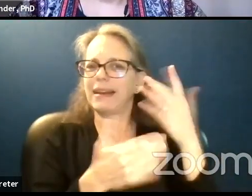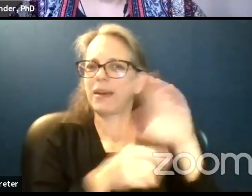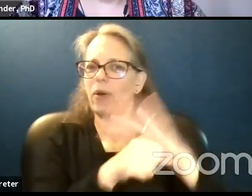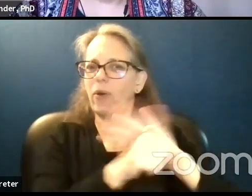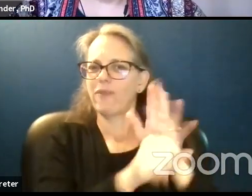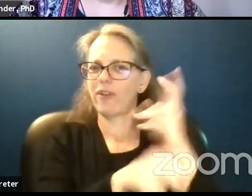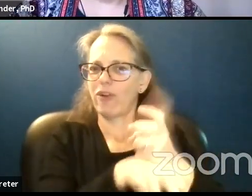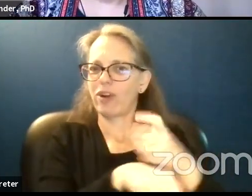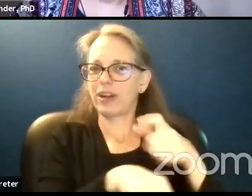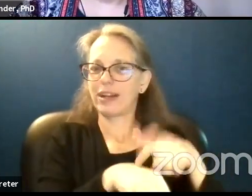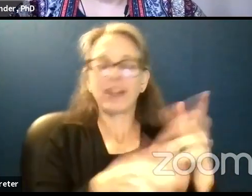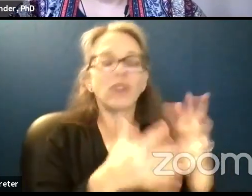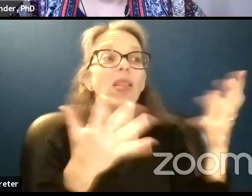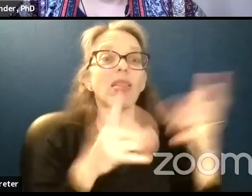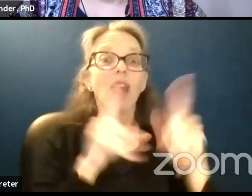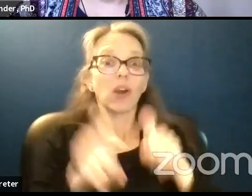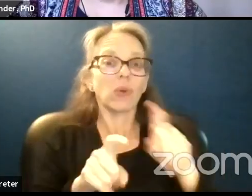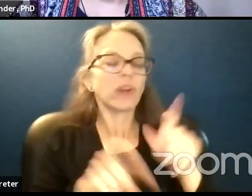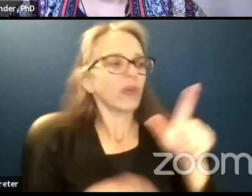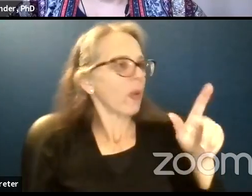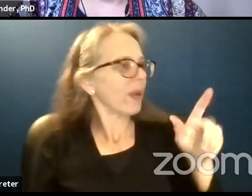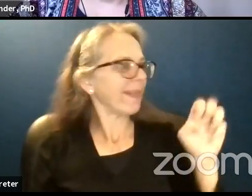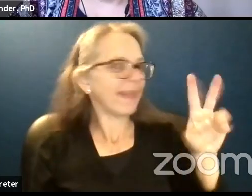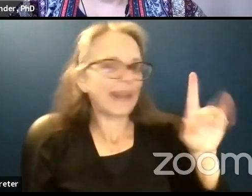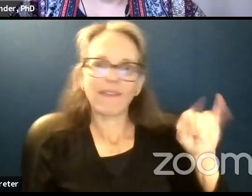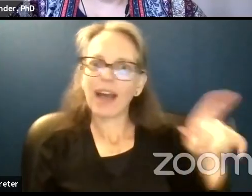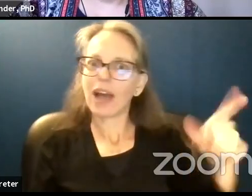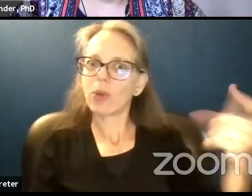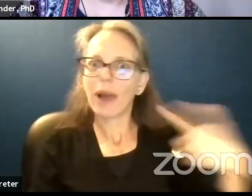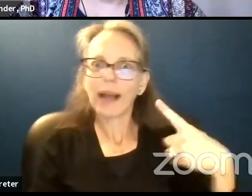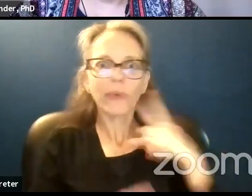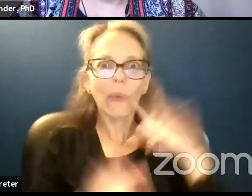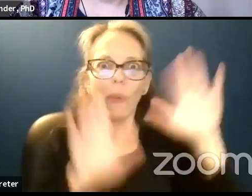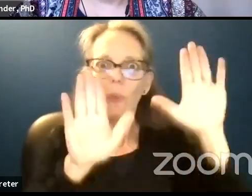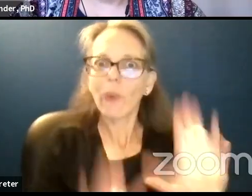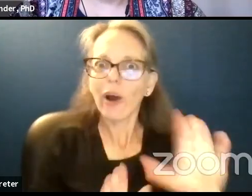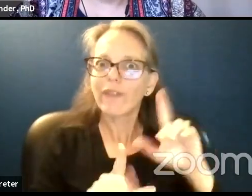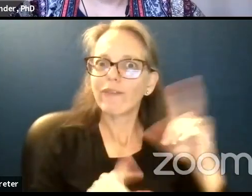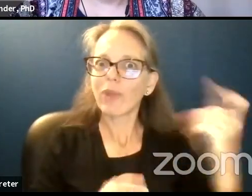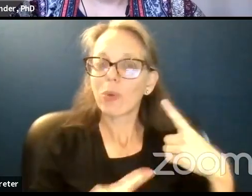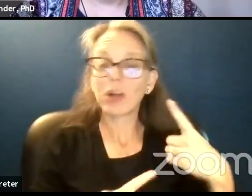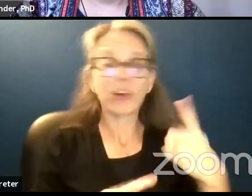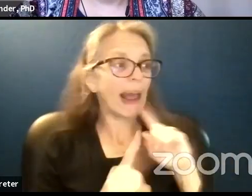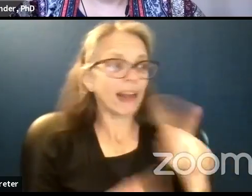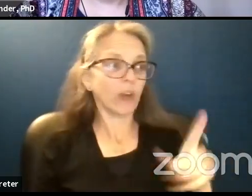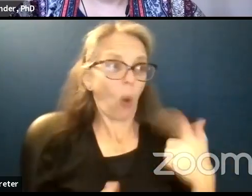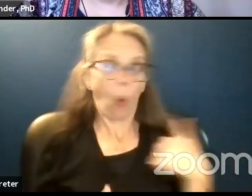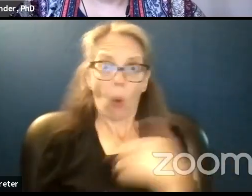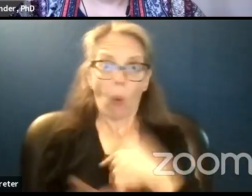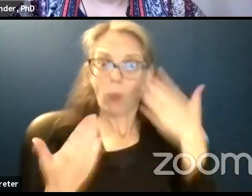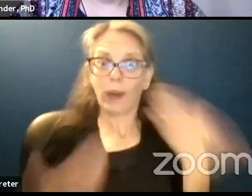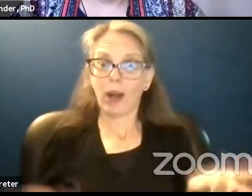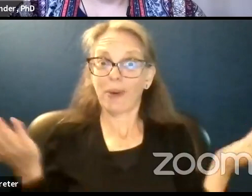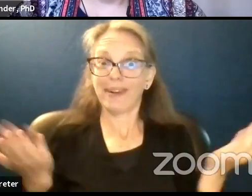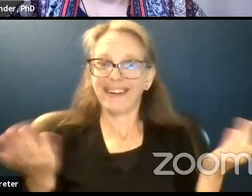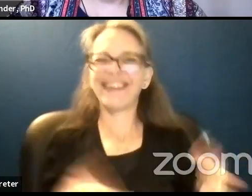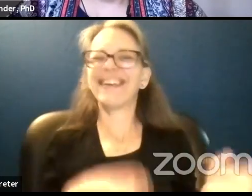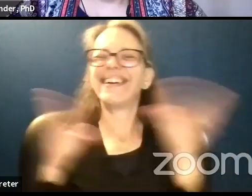a great science question. If the answer is, I don't know, then you're on the right track. Okay, next one